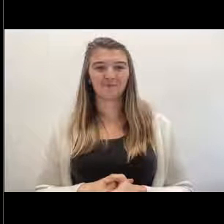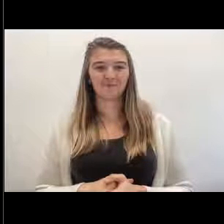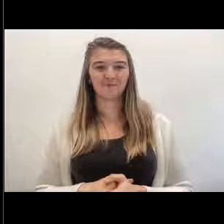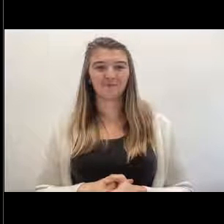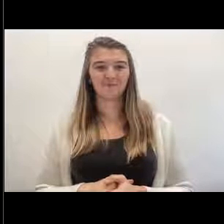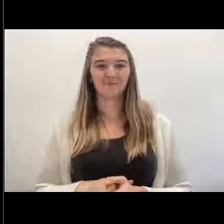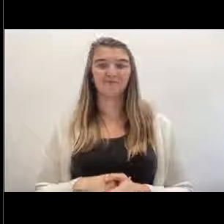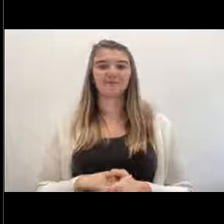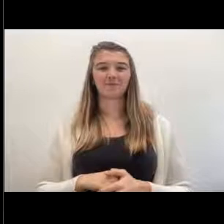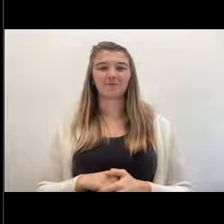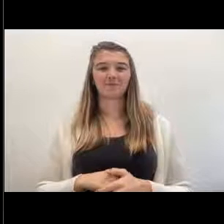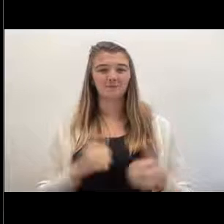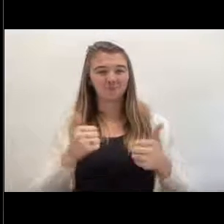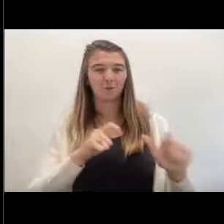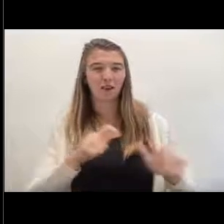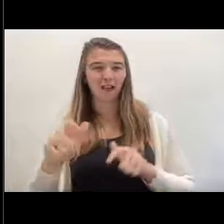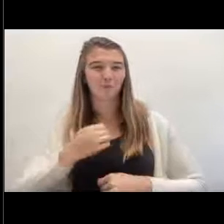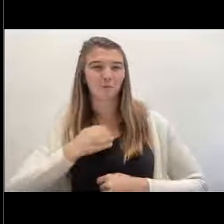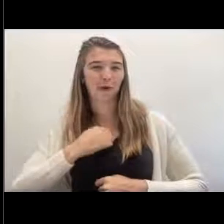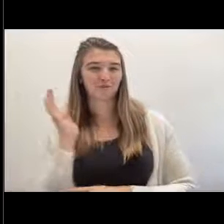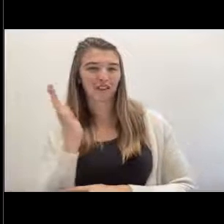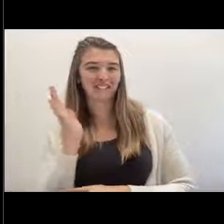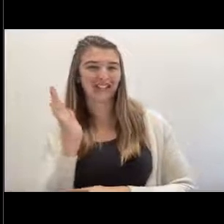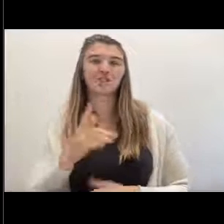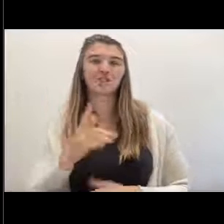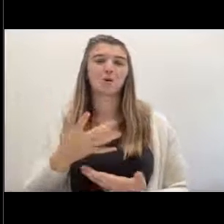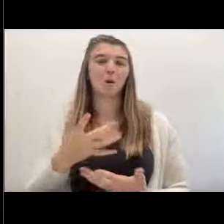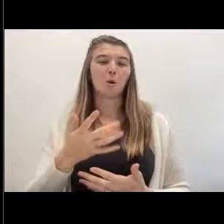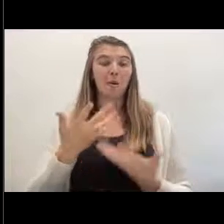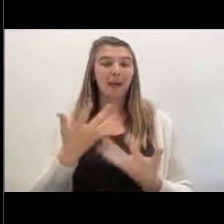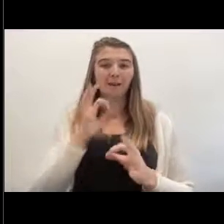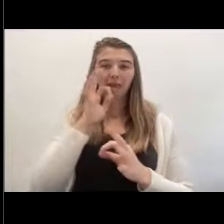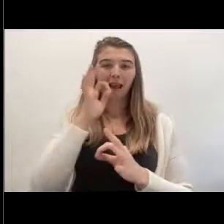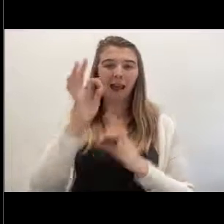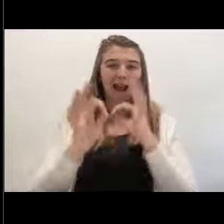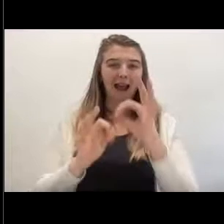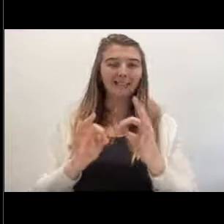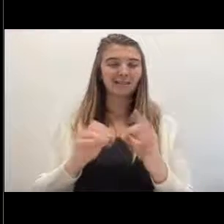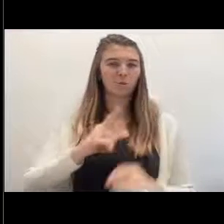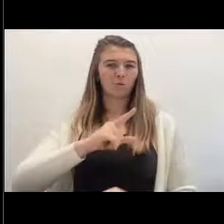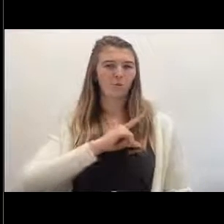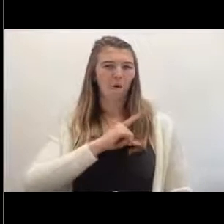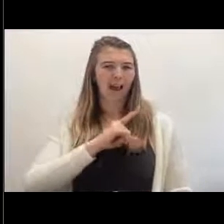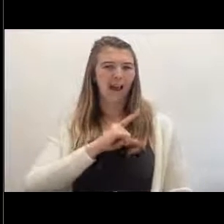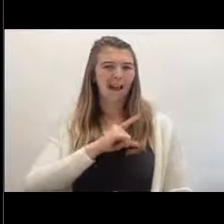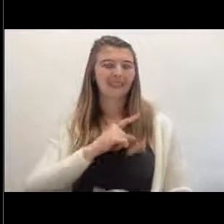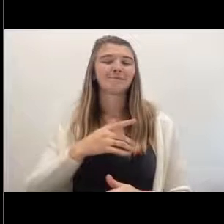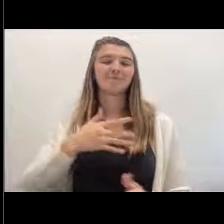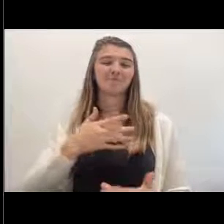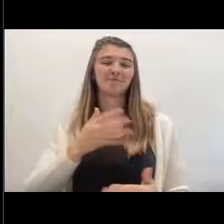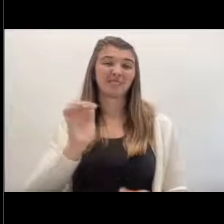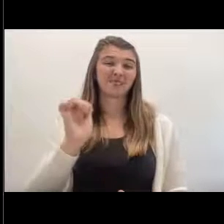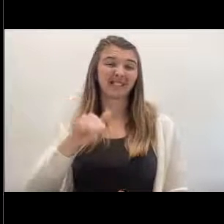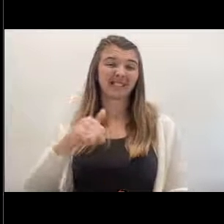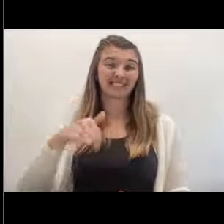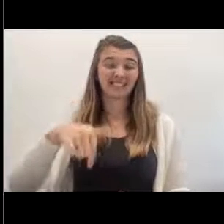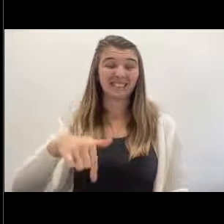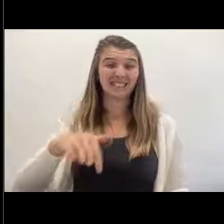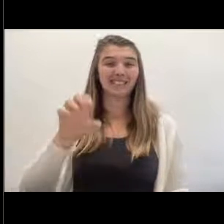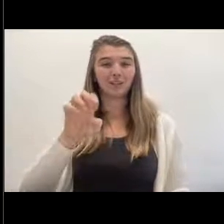my presentation. So the reason why I wanted to raise this question is, yes, we in the EU, and